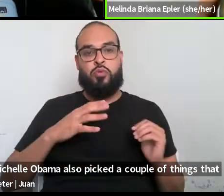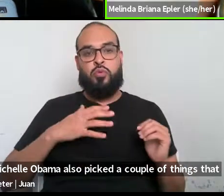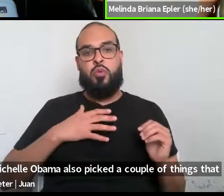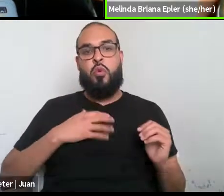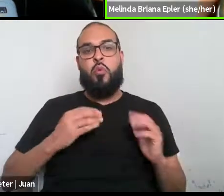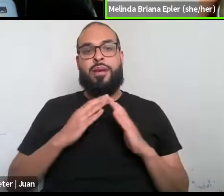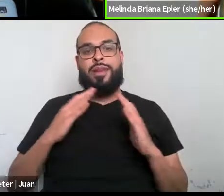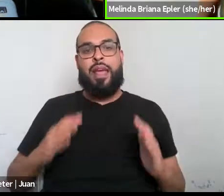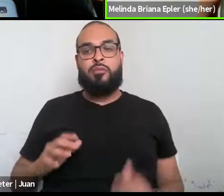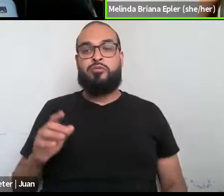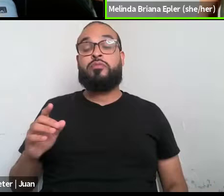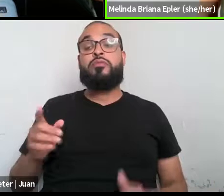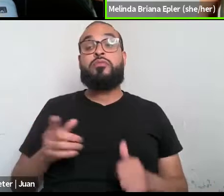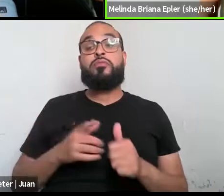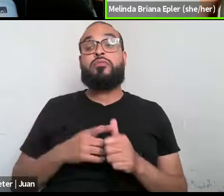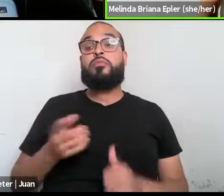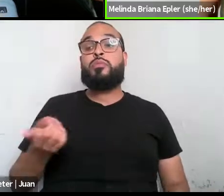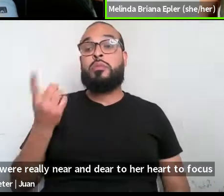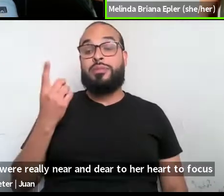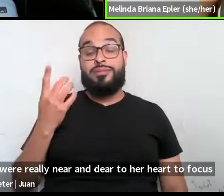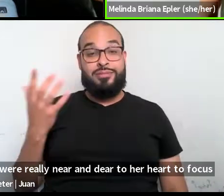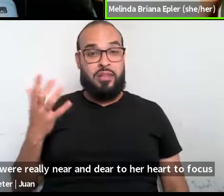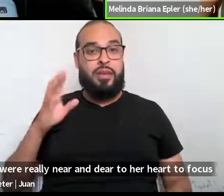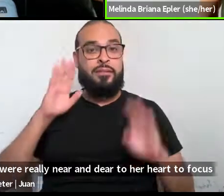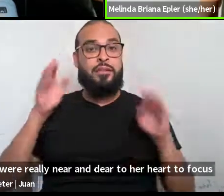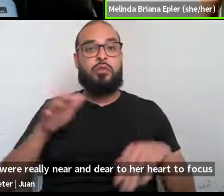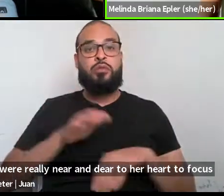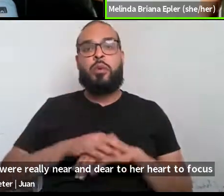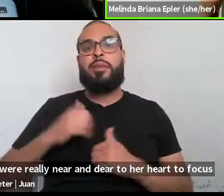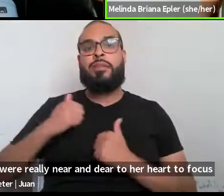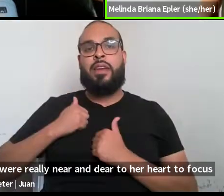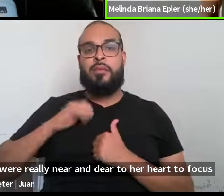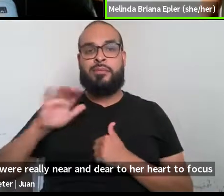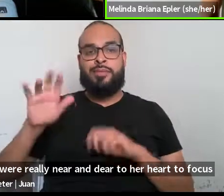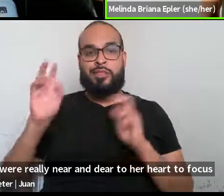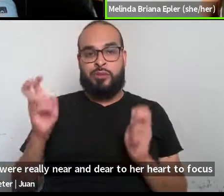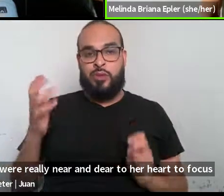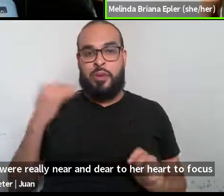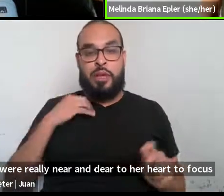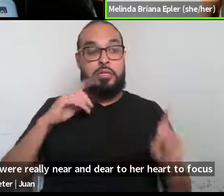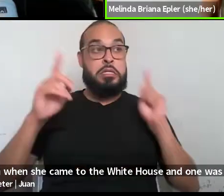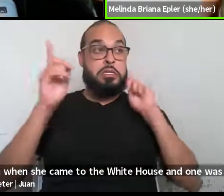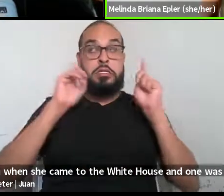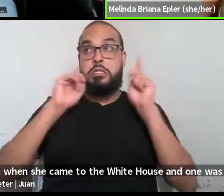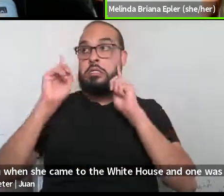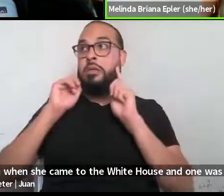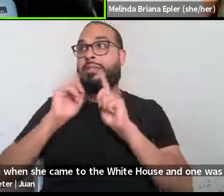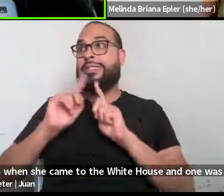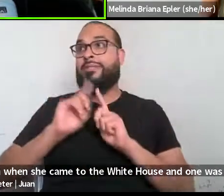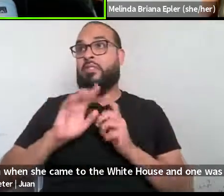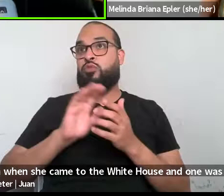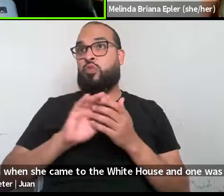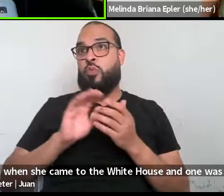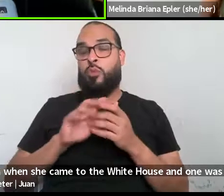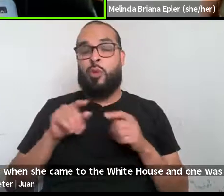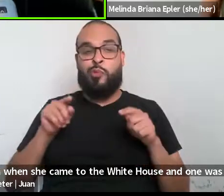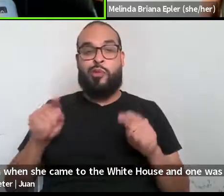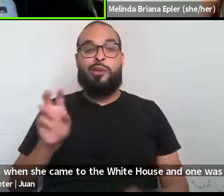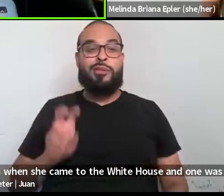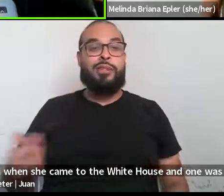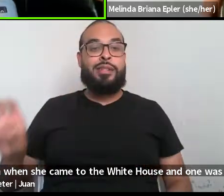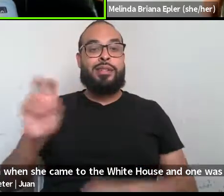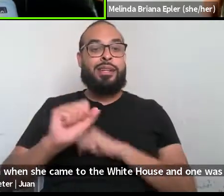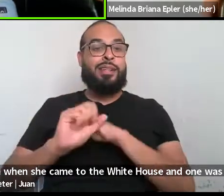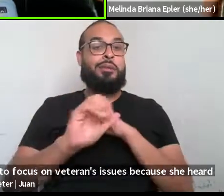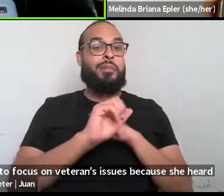was to focus on veterans issues because she heard stories along the campaign trail. It Mhm. really is, they can